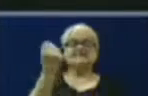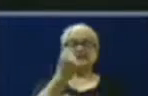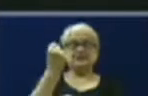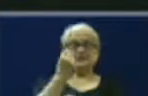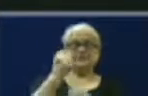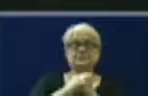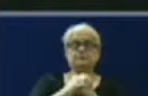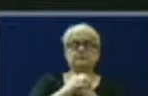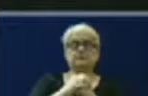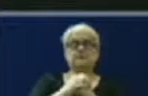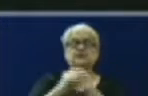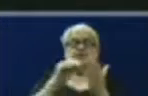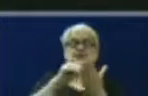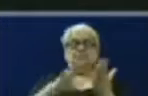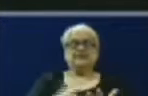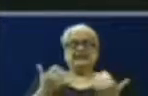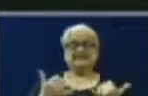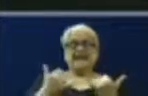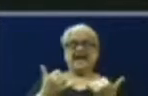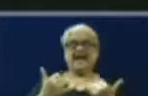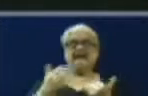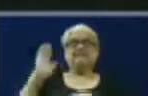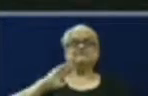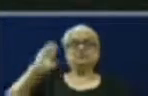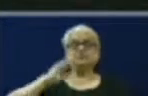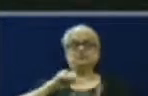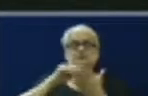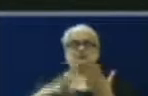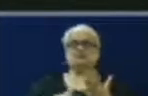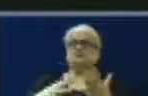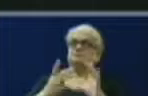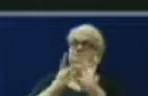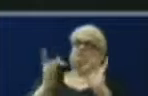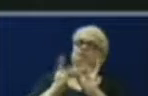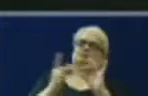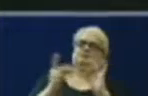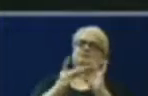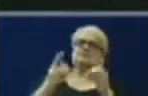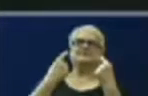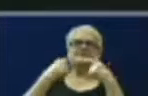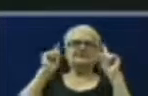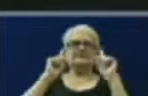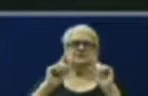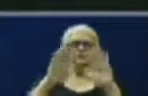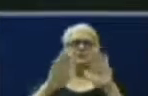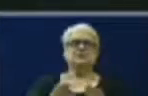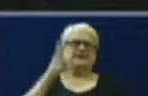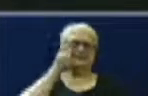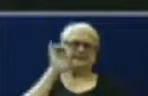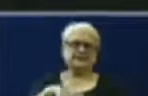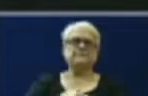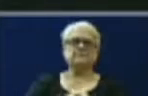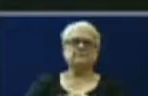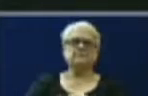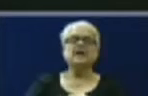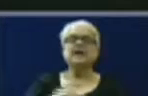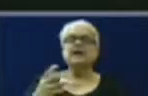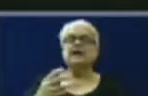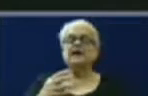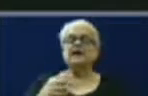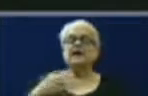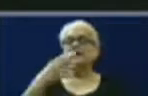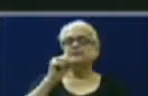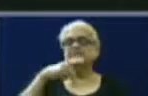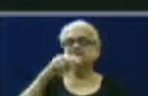students relayed their amazing success stories. Our Hispanic student population for 15-16,